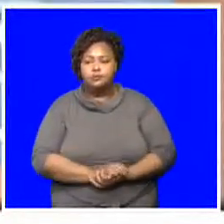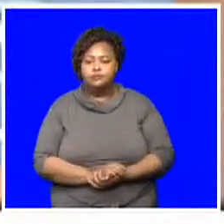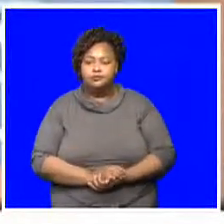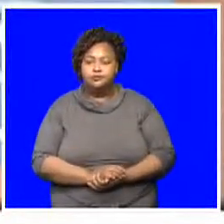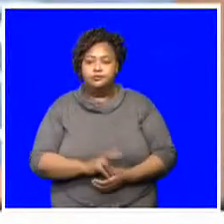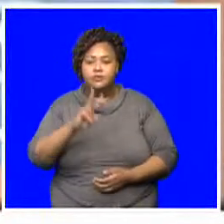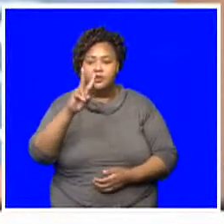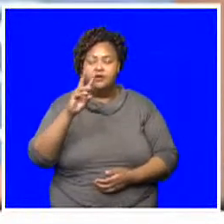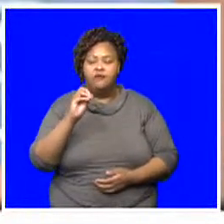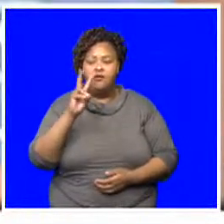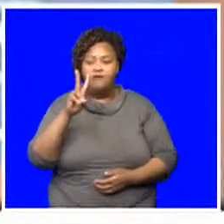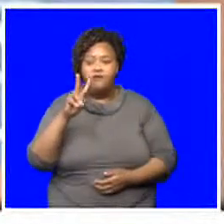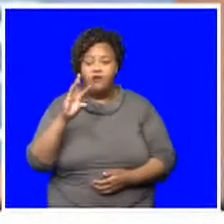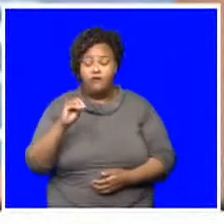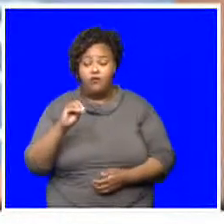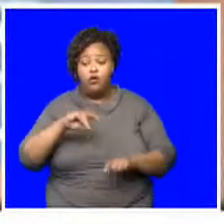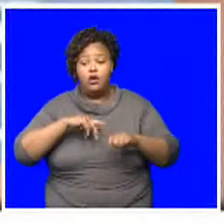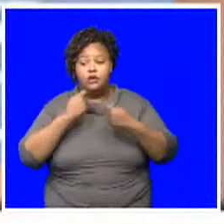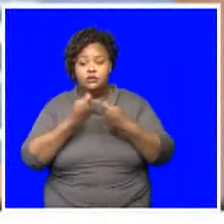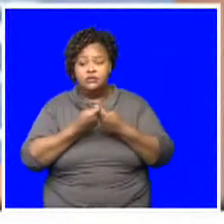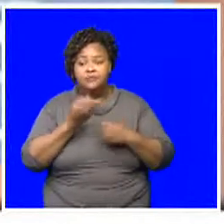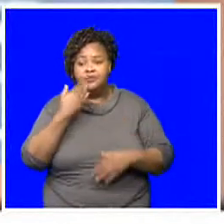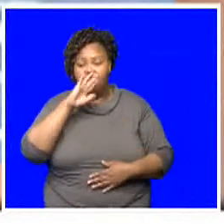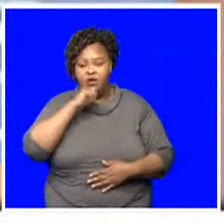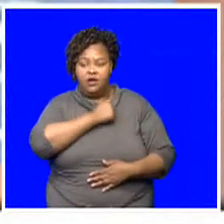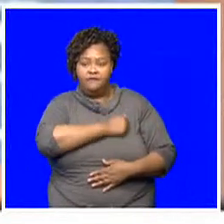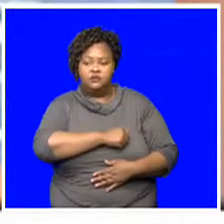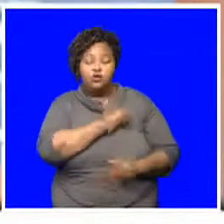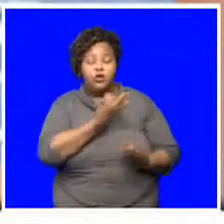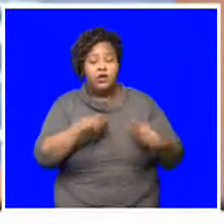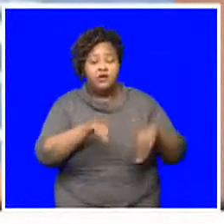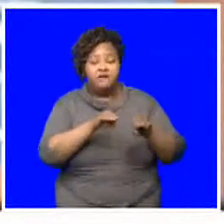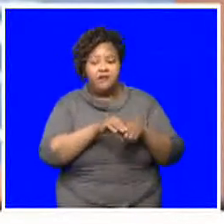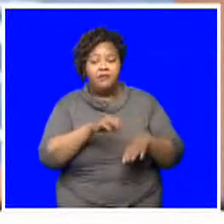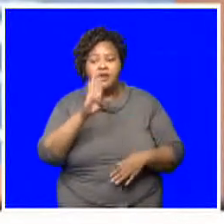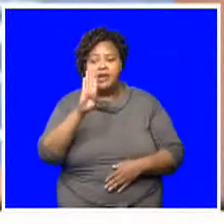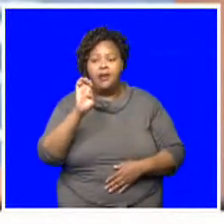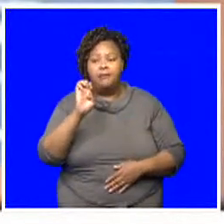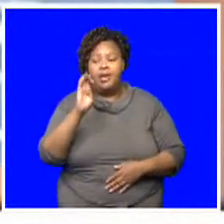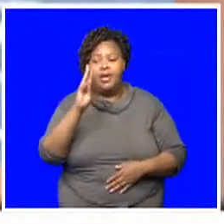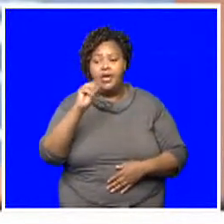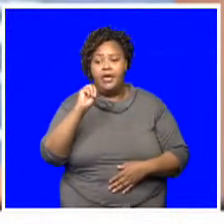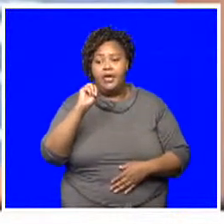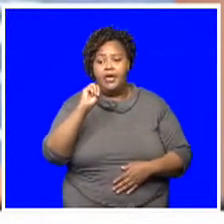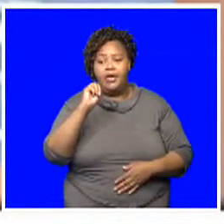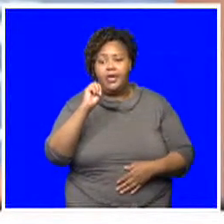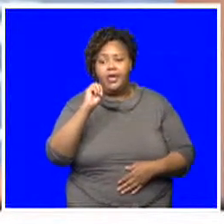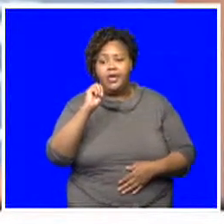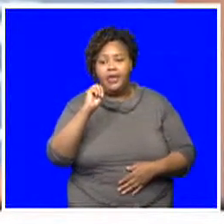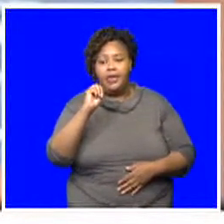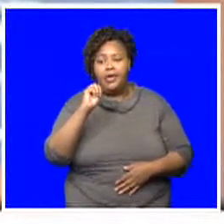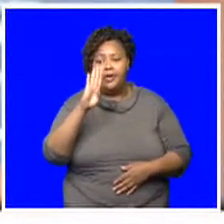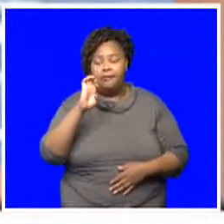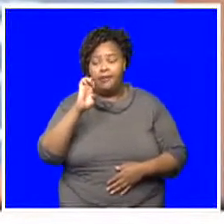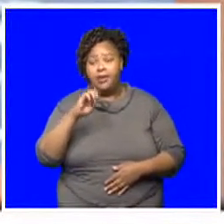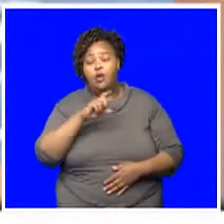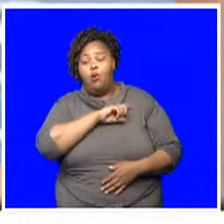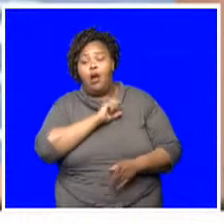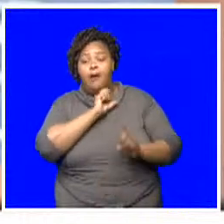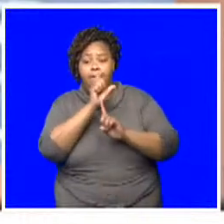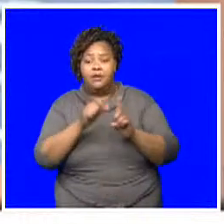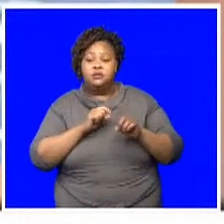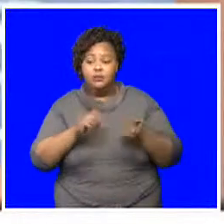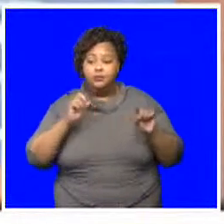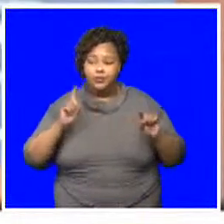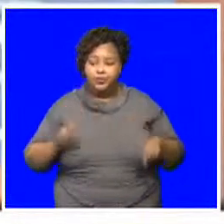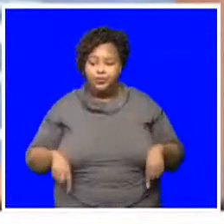Vovo Football Club has expressed their condolences to the Bembe family over the passing on of Vovo director Mr. Sipho Bembe,